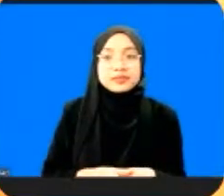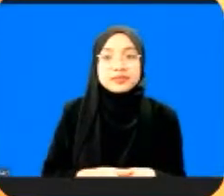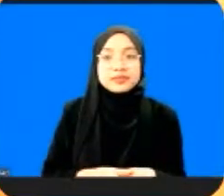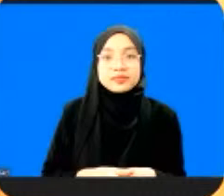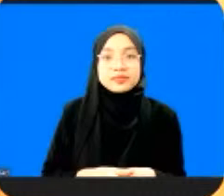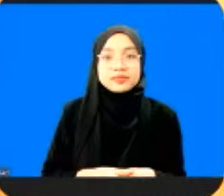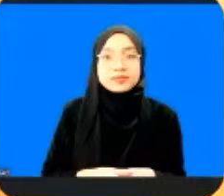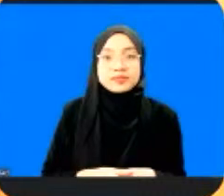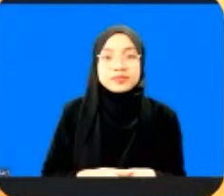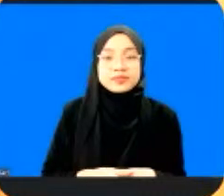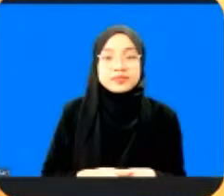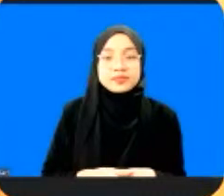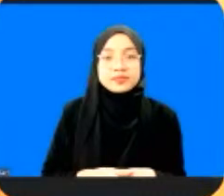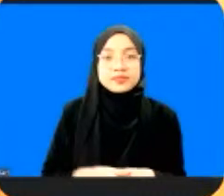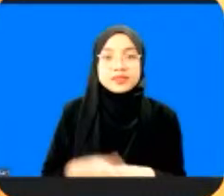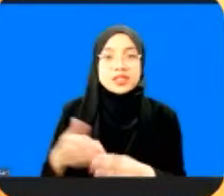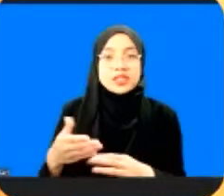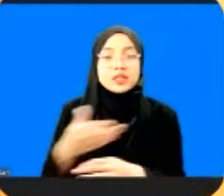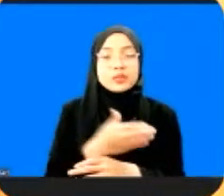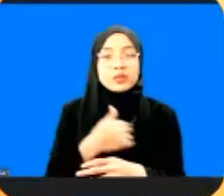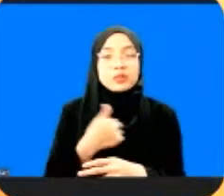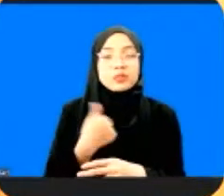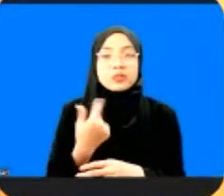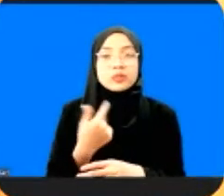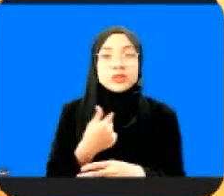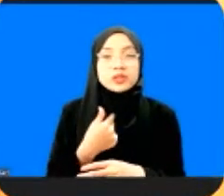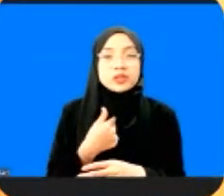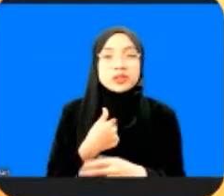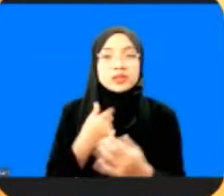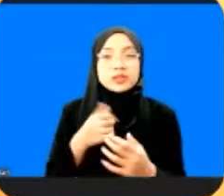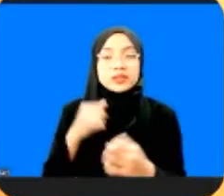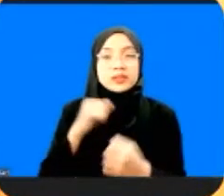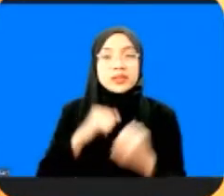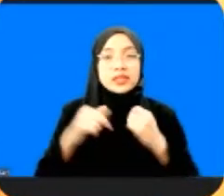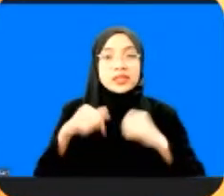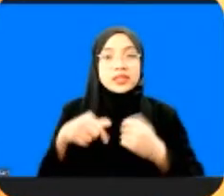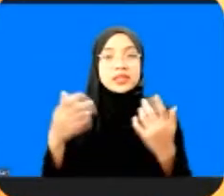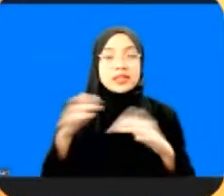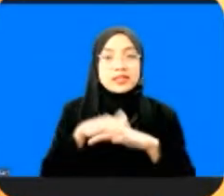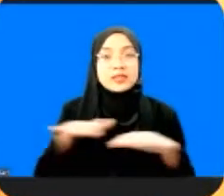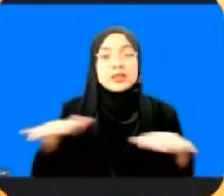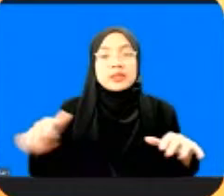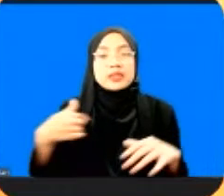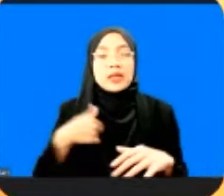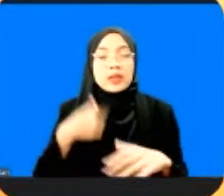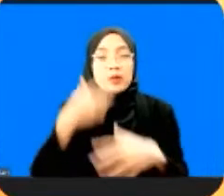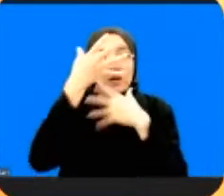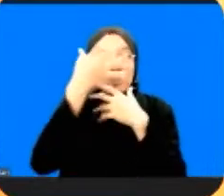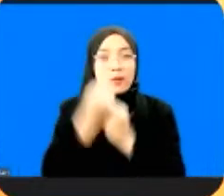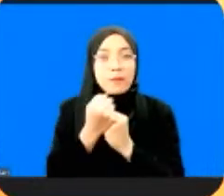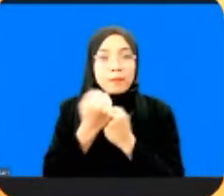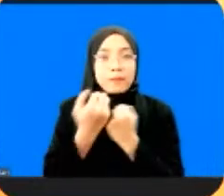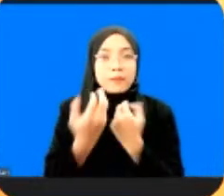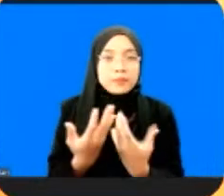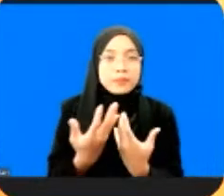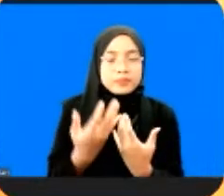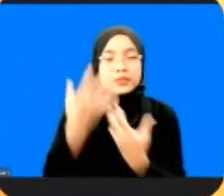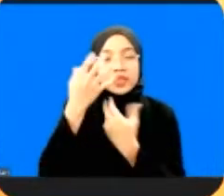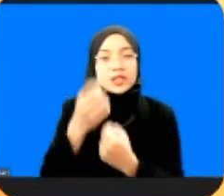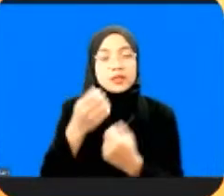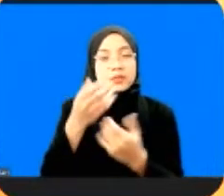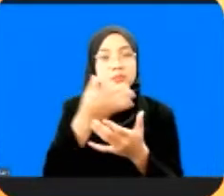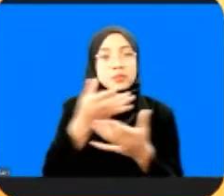the end, we hope that we have a little bit of time if any of you have anything urgent that you believe that you want to share with us. But